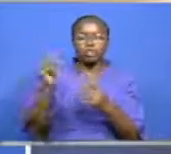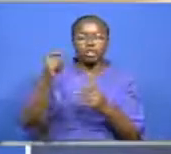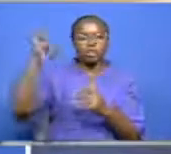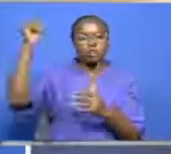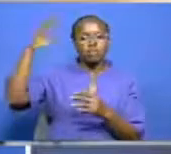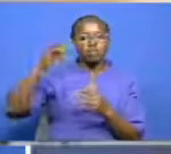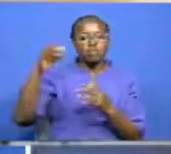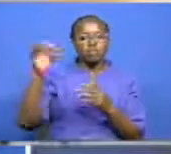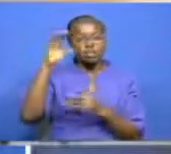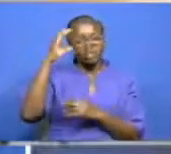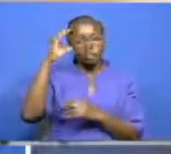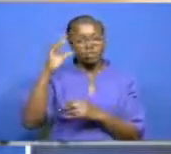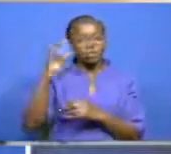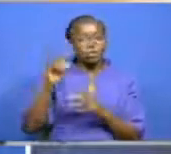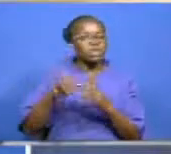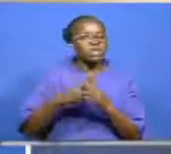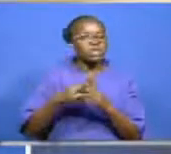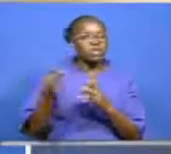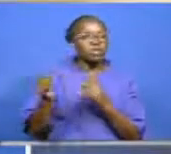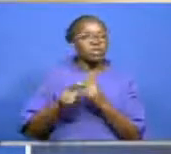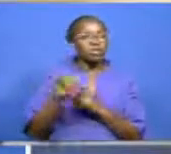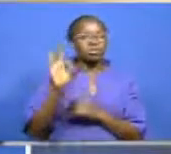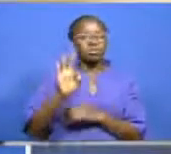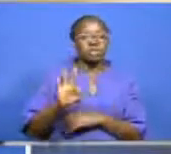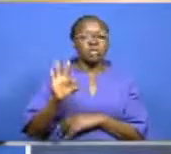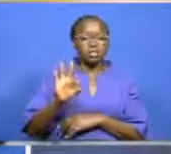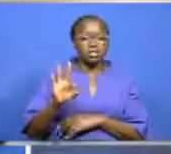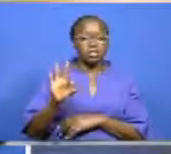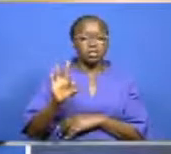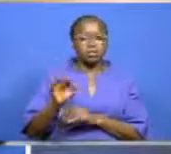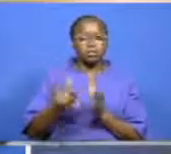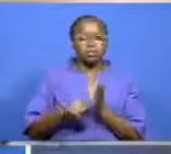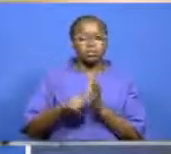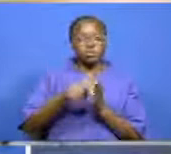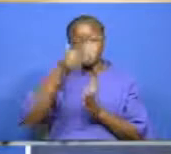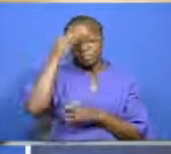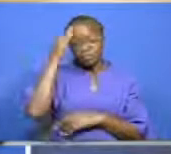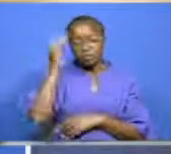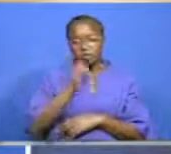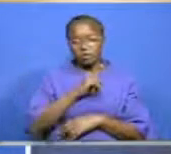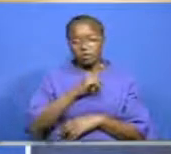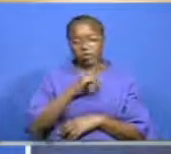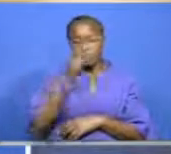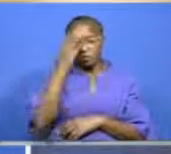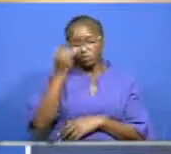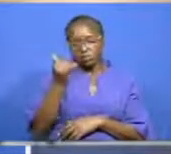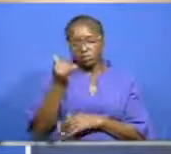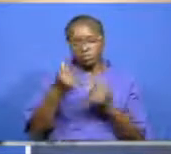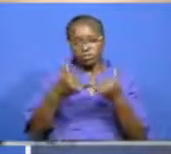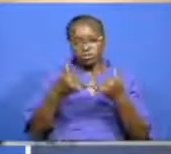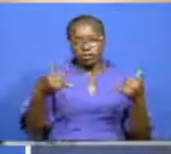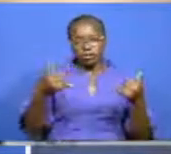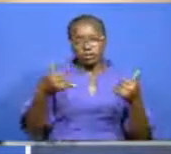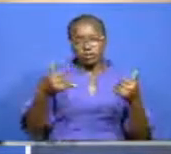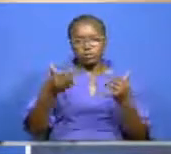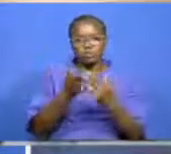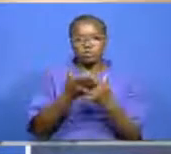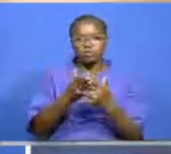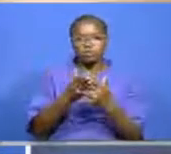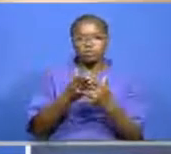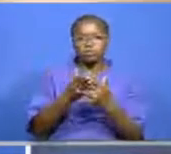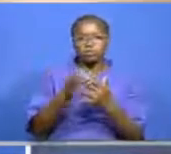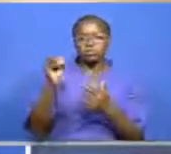beginning of March, I think this will be a problem of the past, because the line between Olkaria Lesos